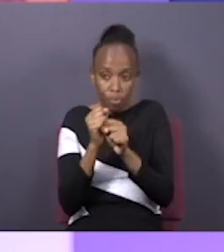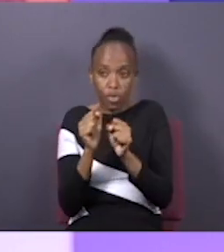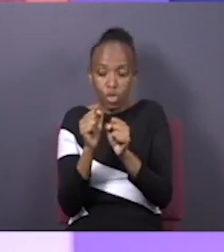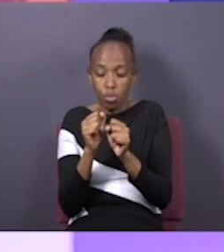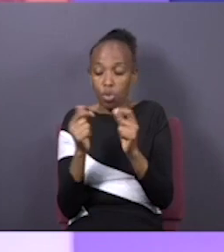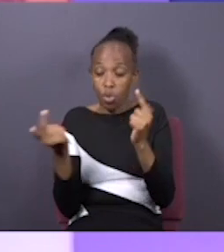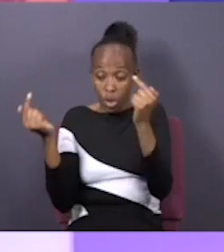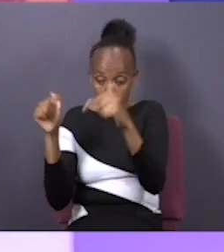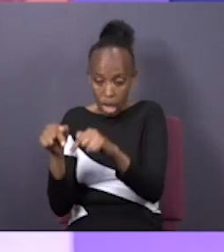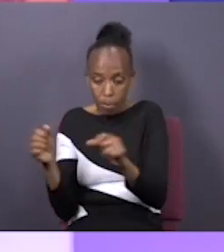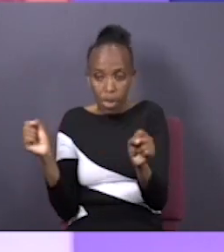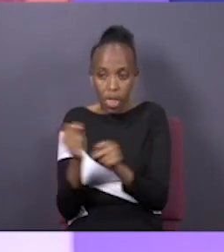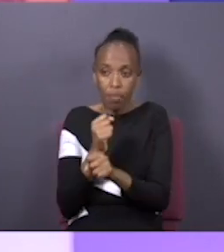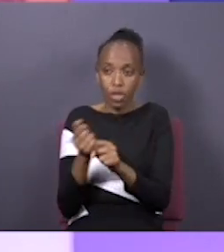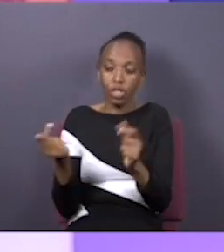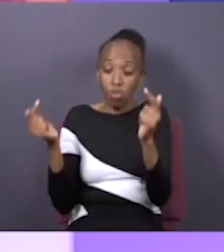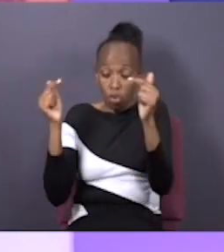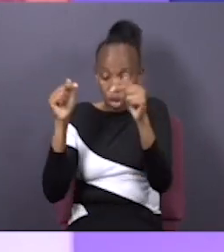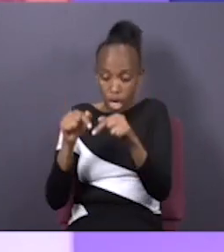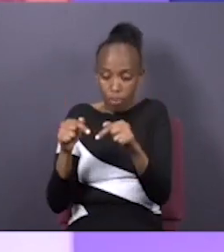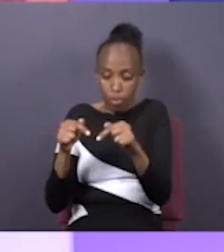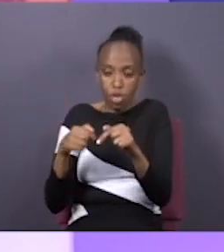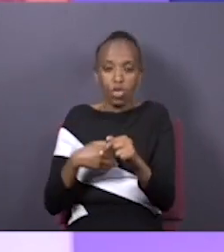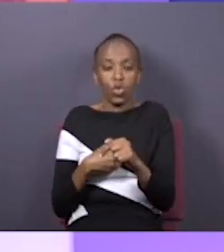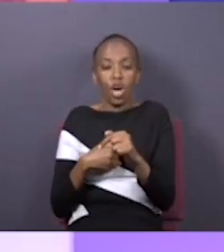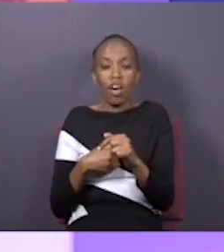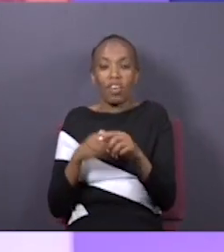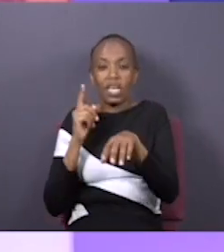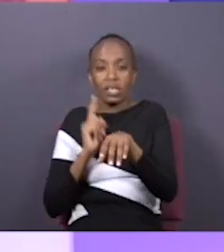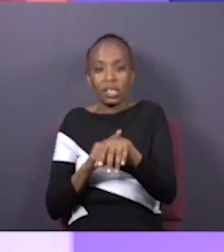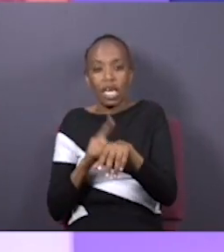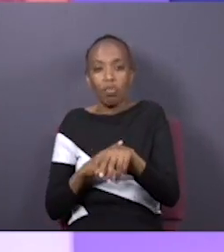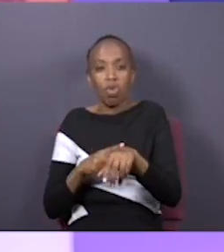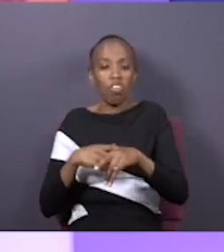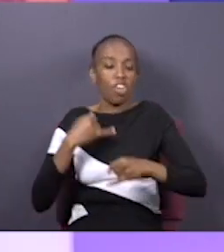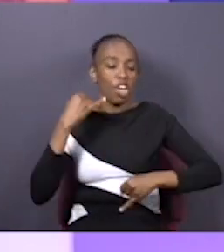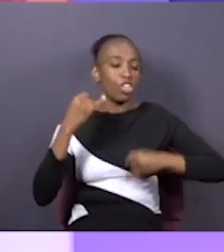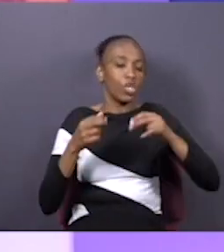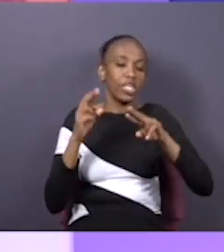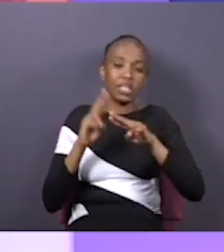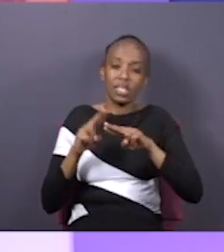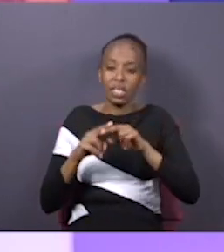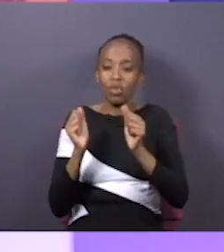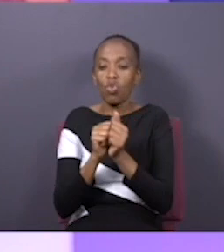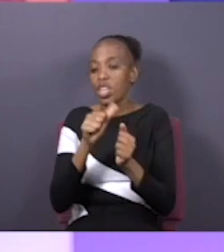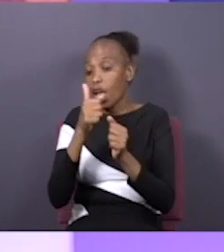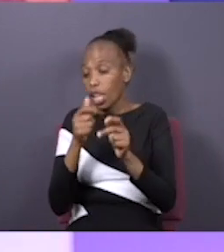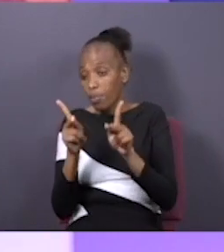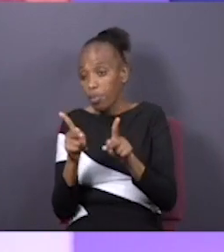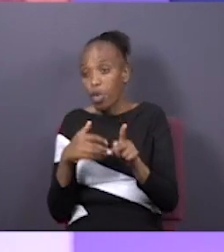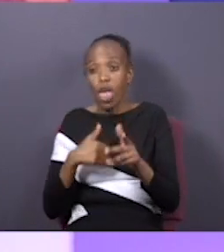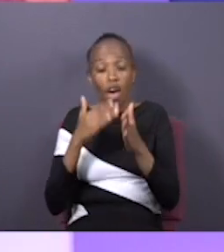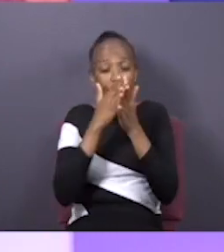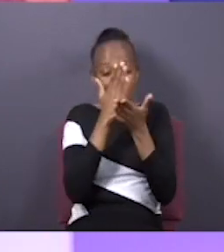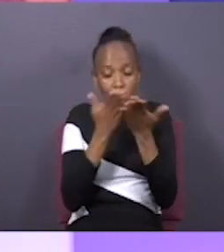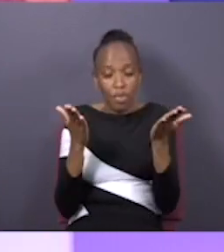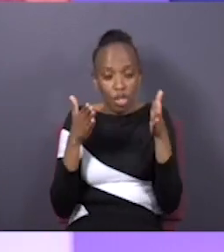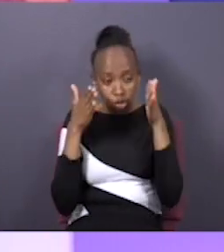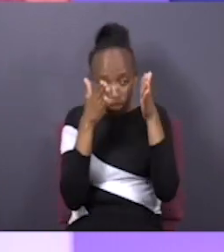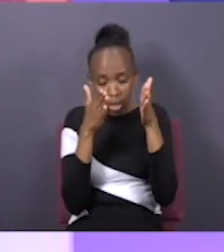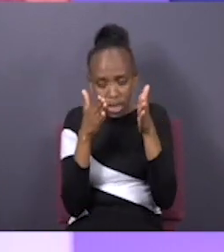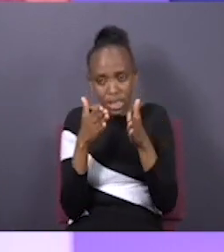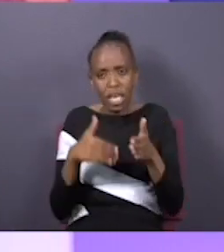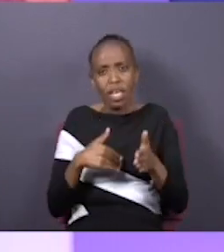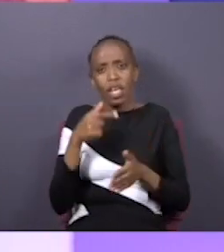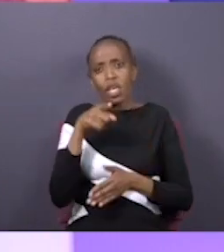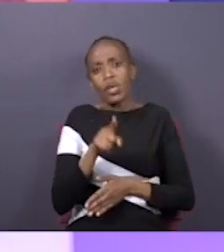down. I cannot come down to just have a time of leisure sitting down with people. I have something to do. Have